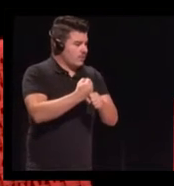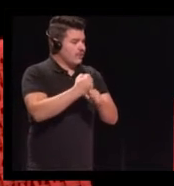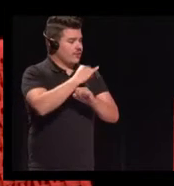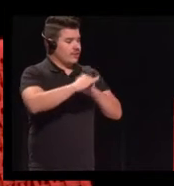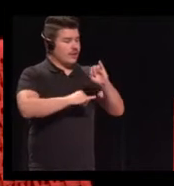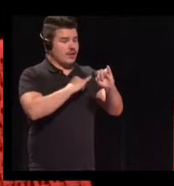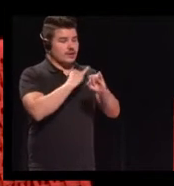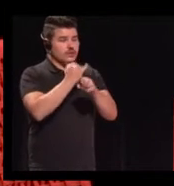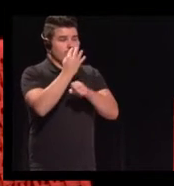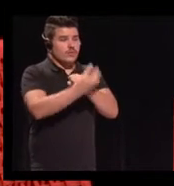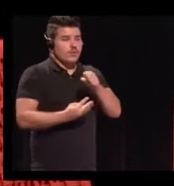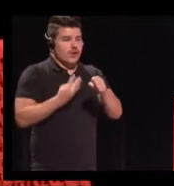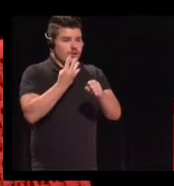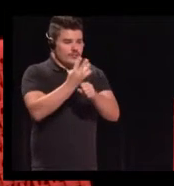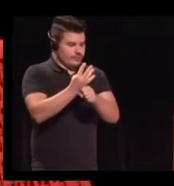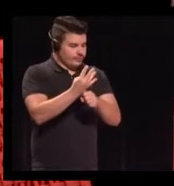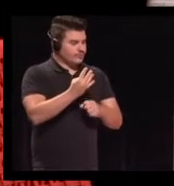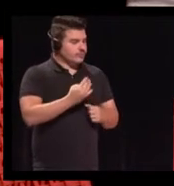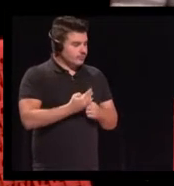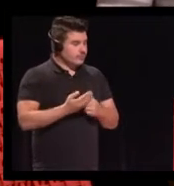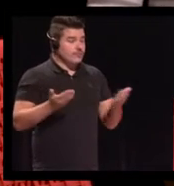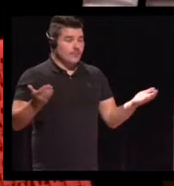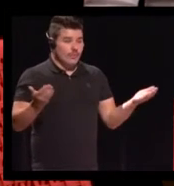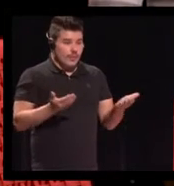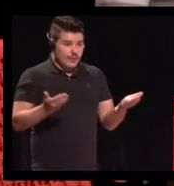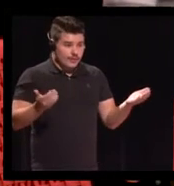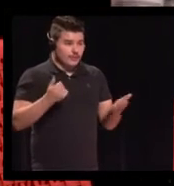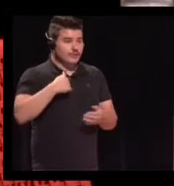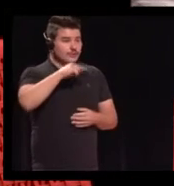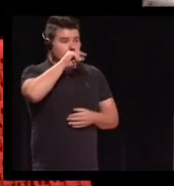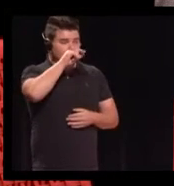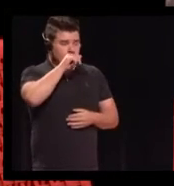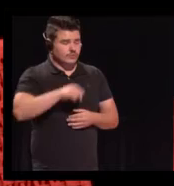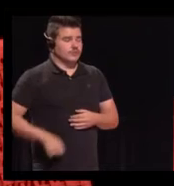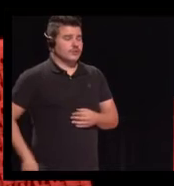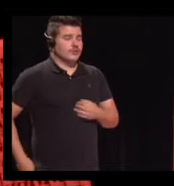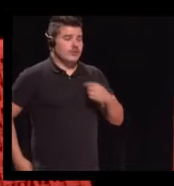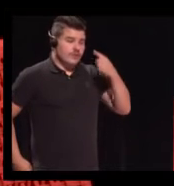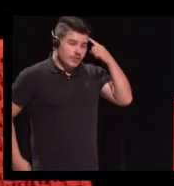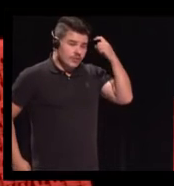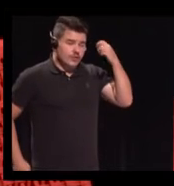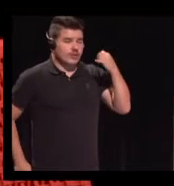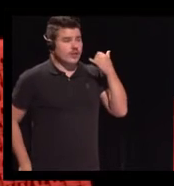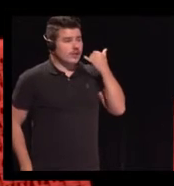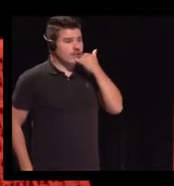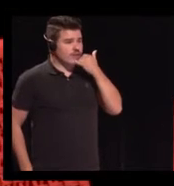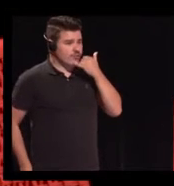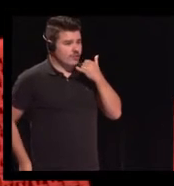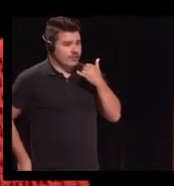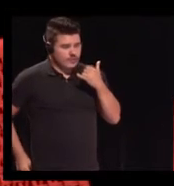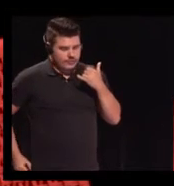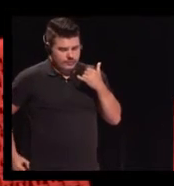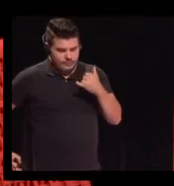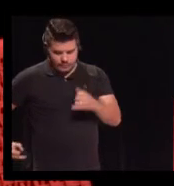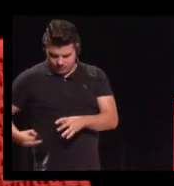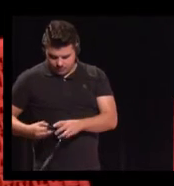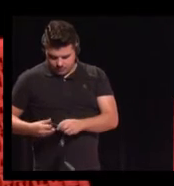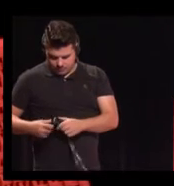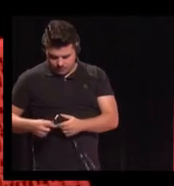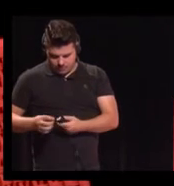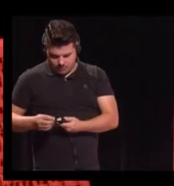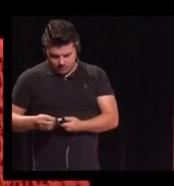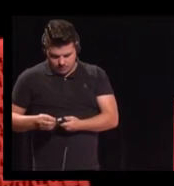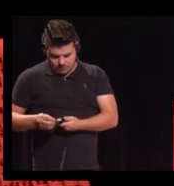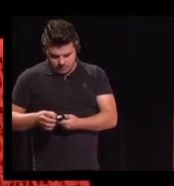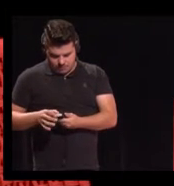4 years. Now, of course, since the invention of the telephone and the invention of the internet, the population on